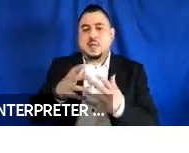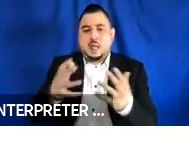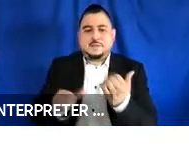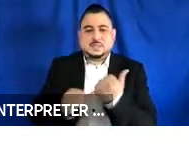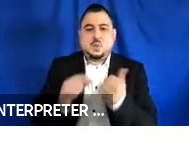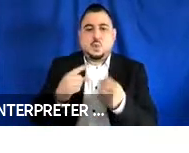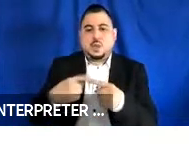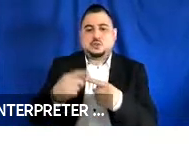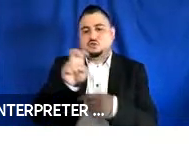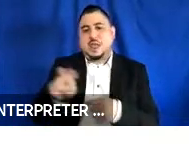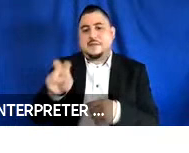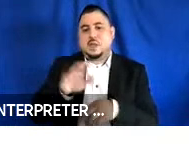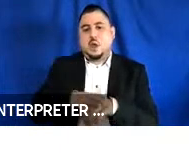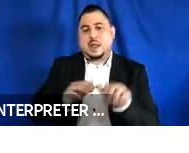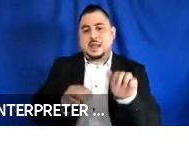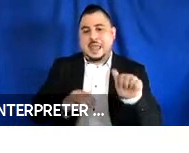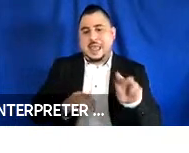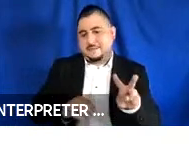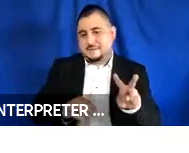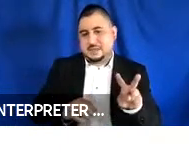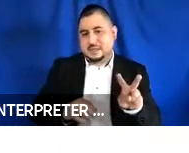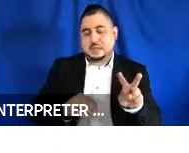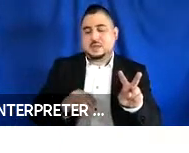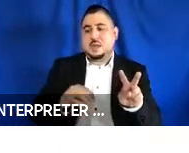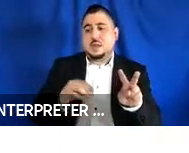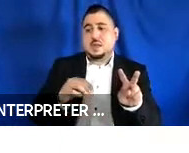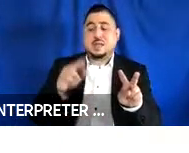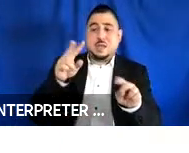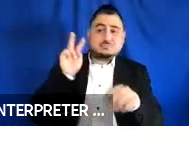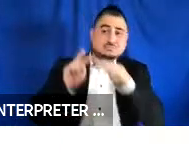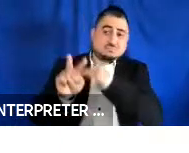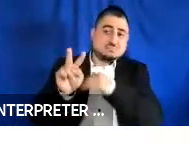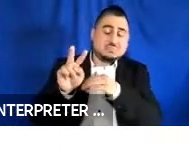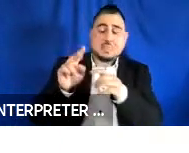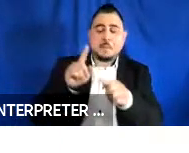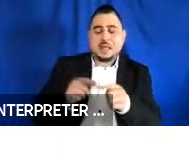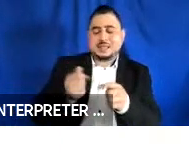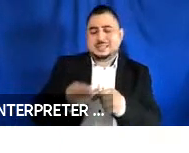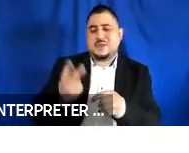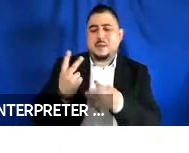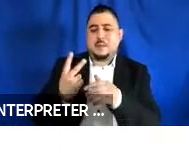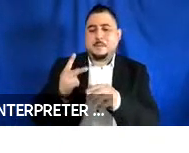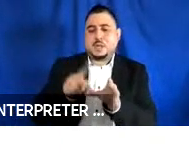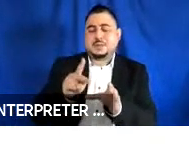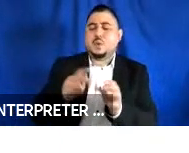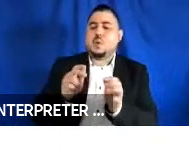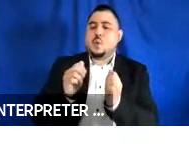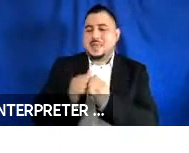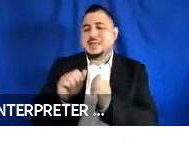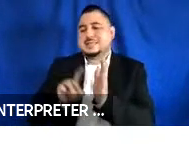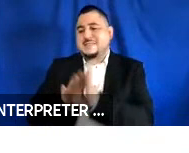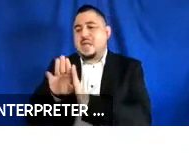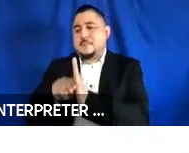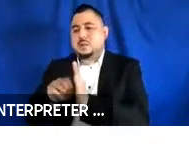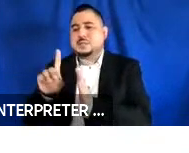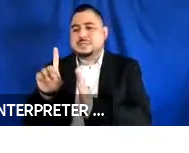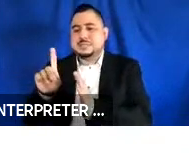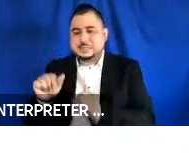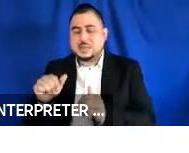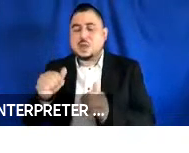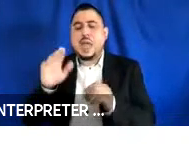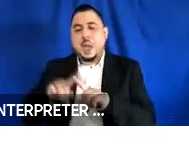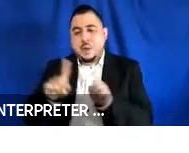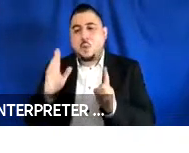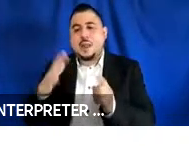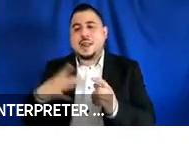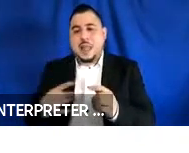when traveling on an AV, at least not in the long term, with several participants with developmental disabilities indicating, however, that they would like